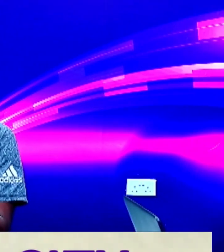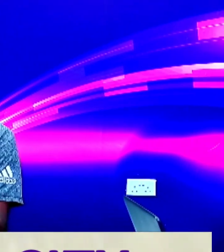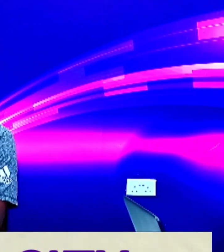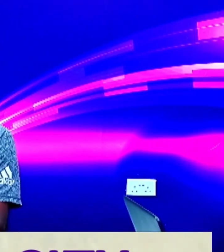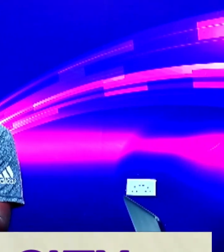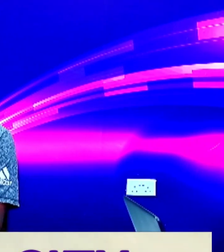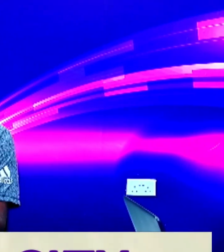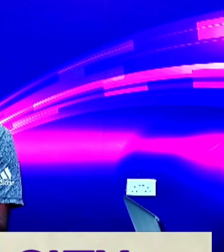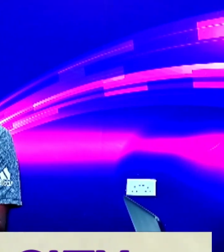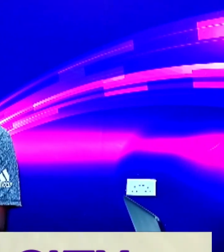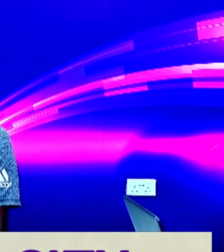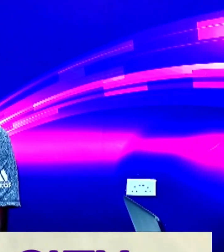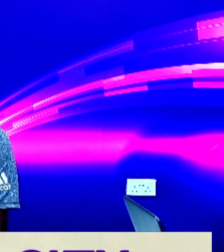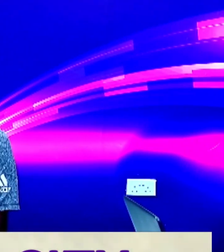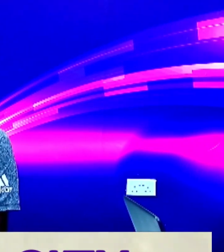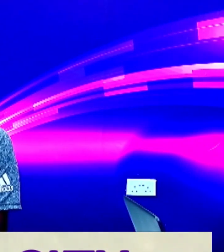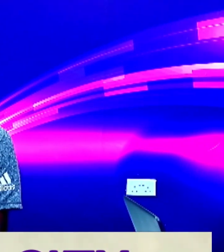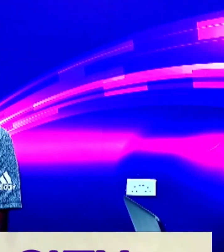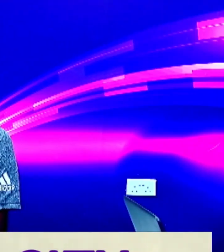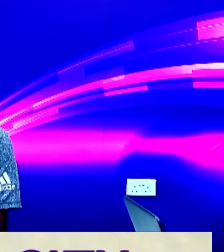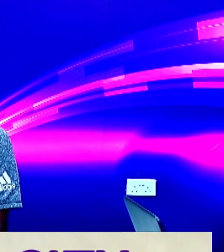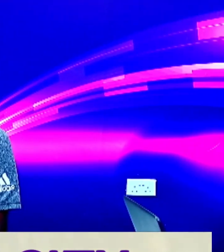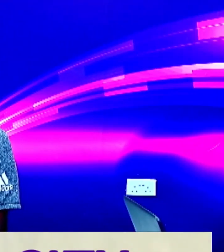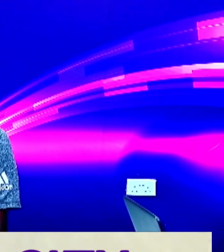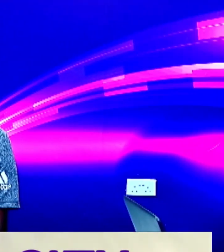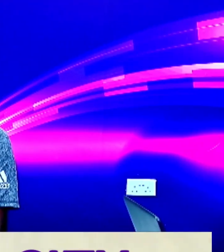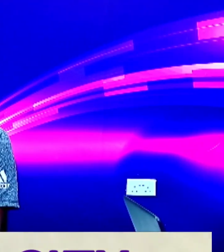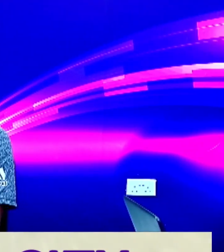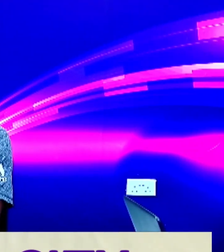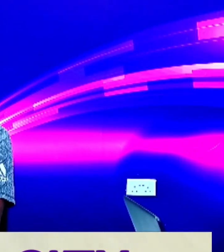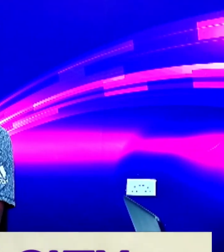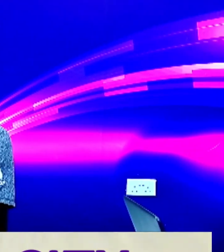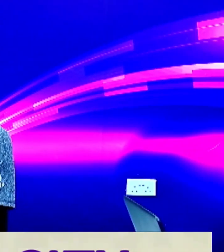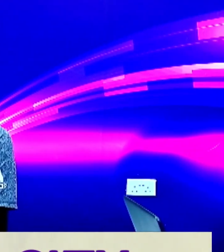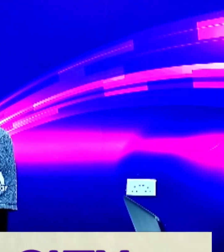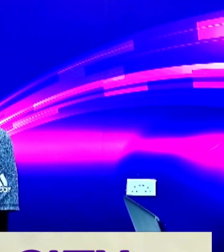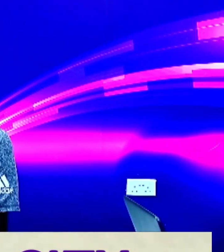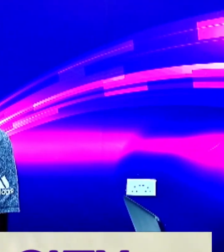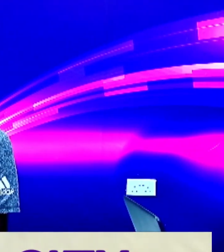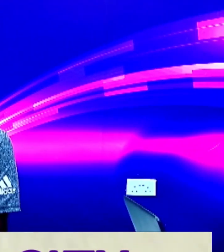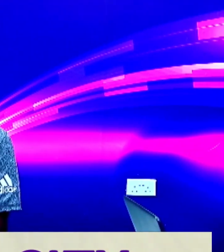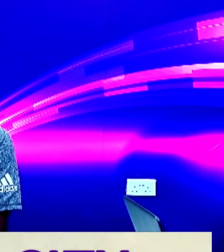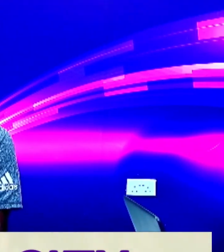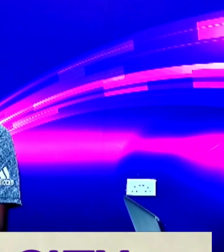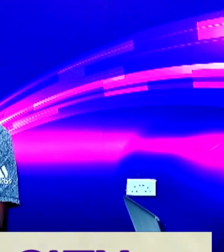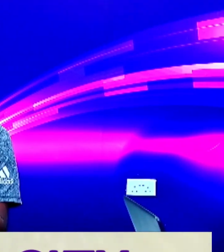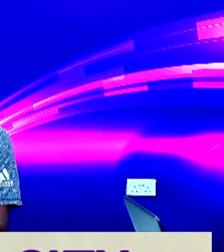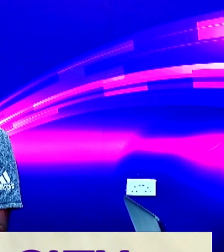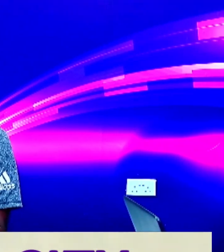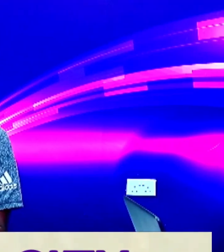against a very strong team, a very strong competition. We will know Liverpool. We know is a strong